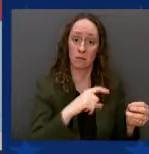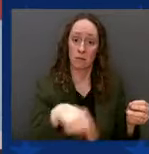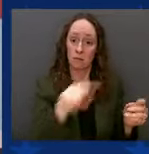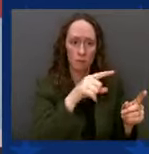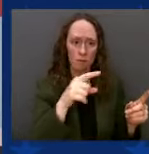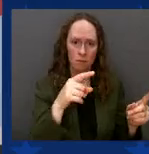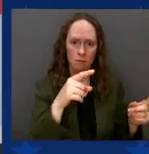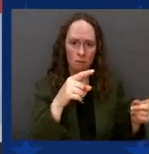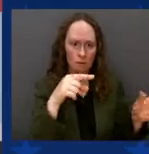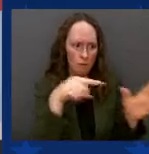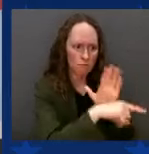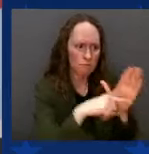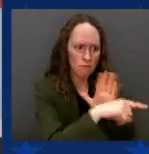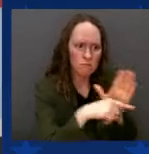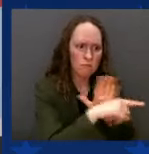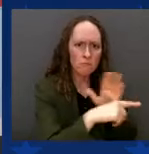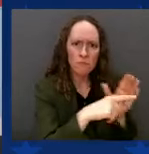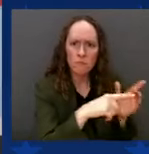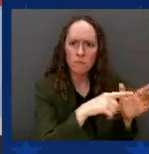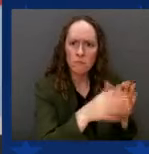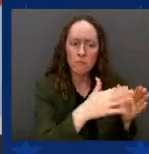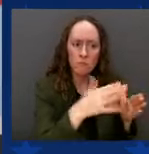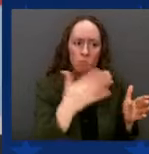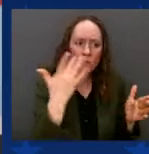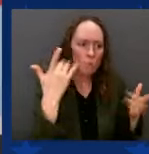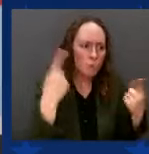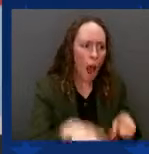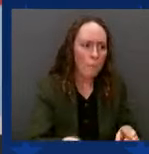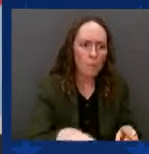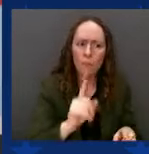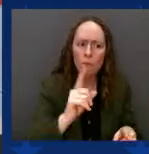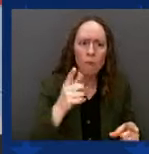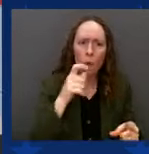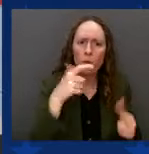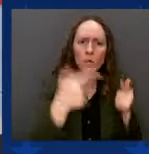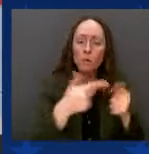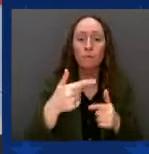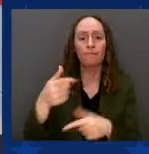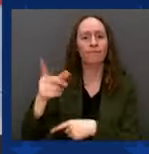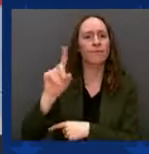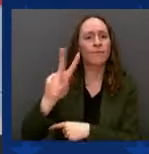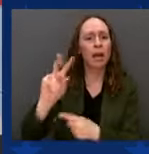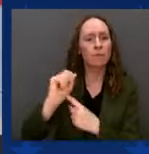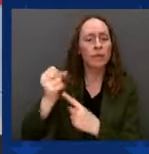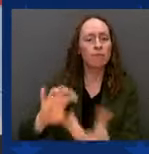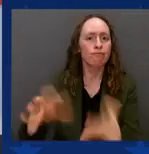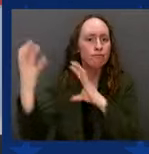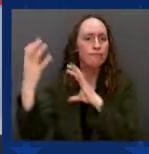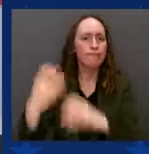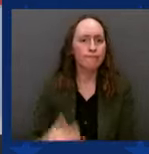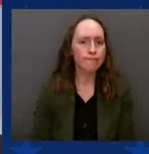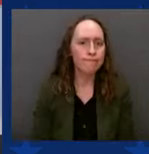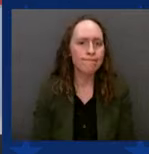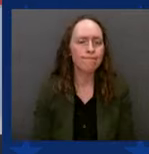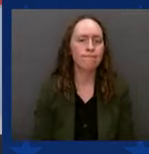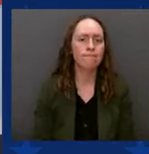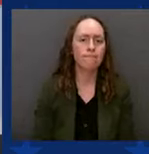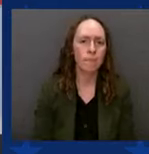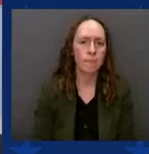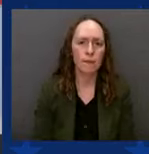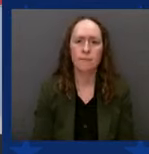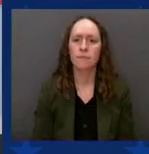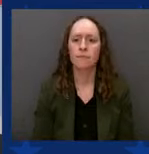that? Well, folks, I don't want to defund them. They need more help. We don't expect a cop to be everything